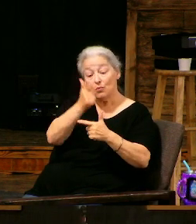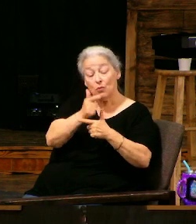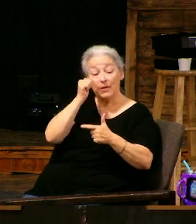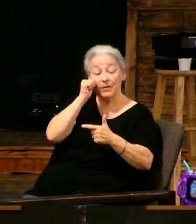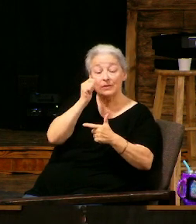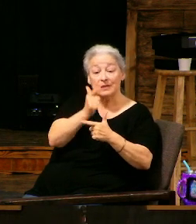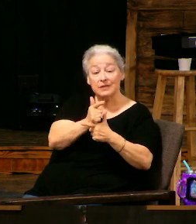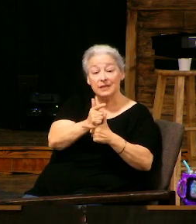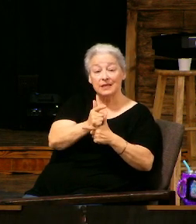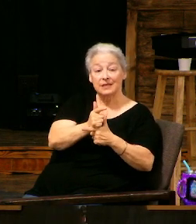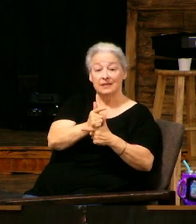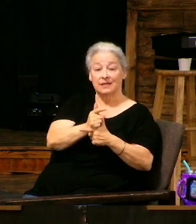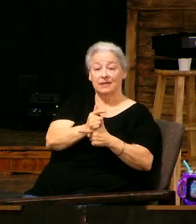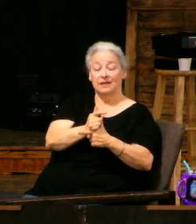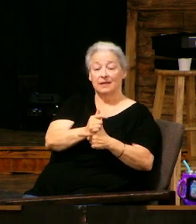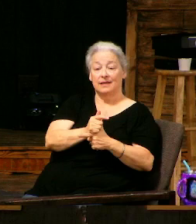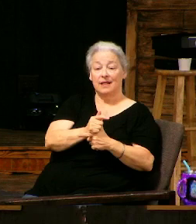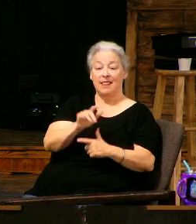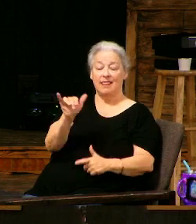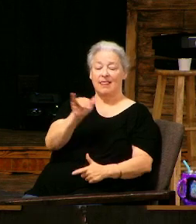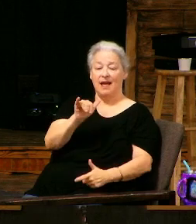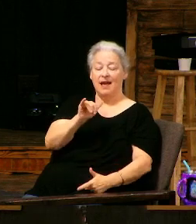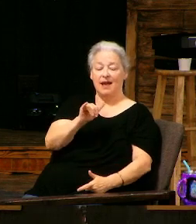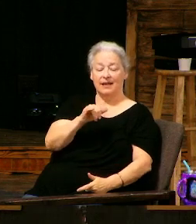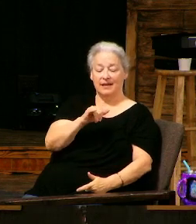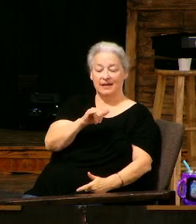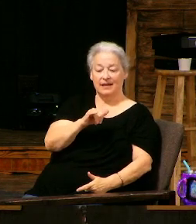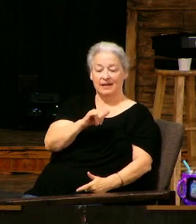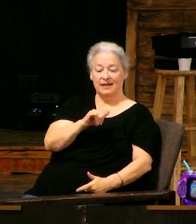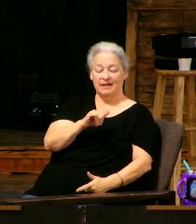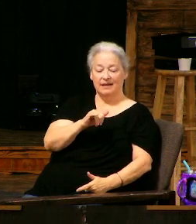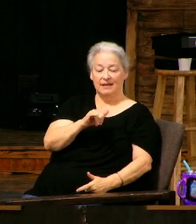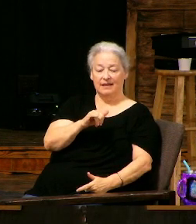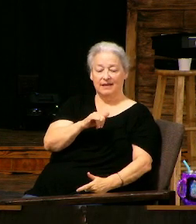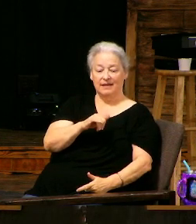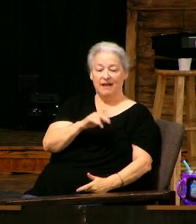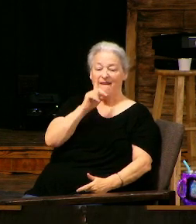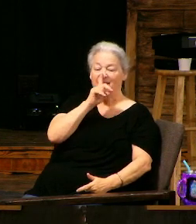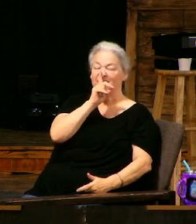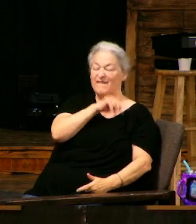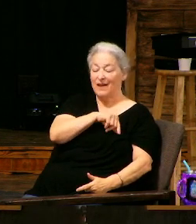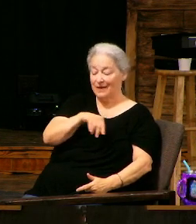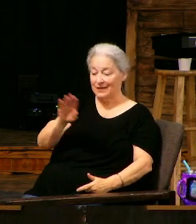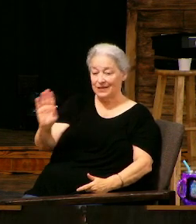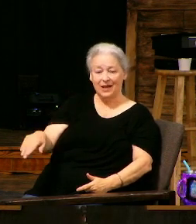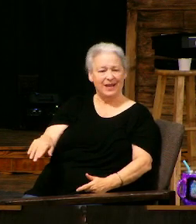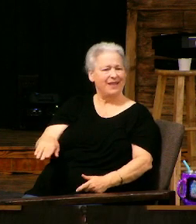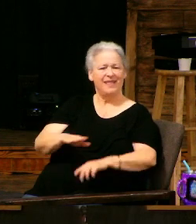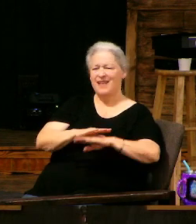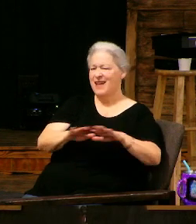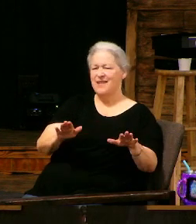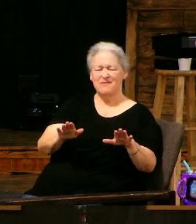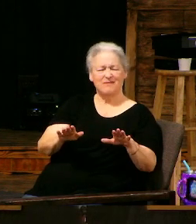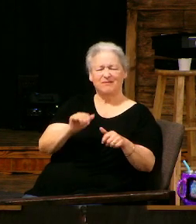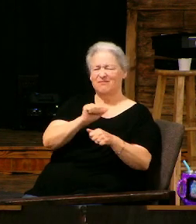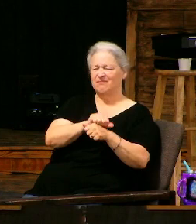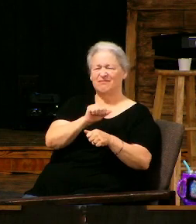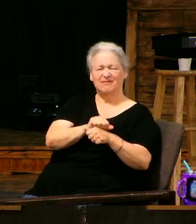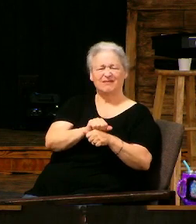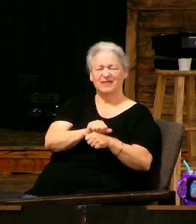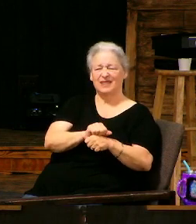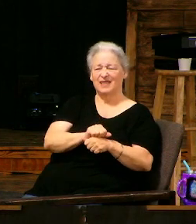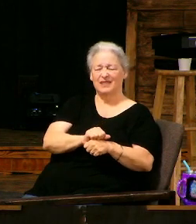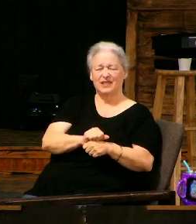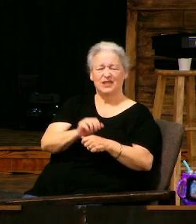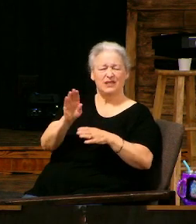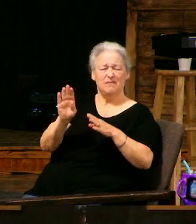like a redheaded stepchild, that won't work. Guys, it just won't. We